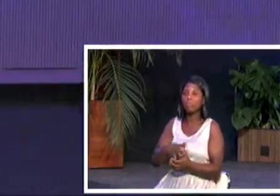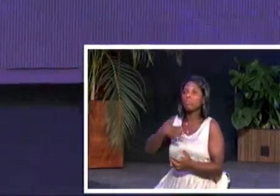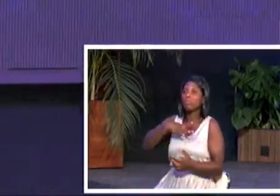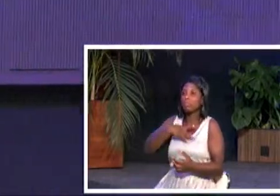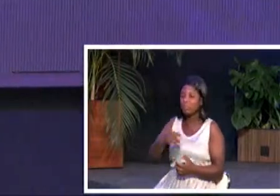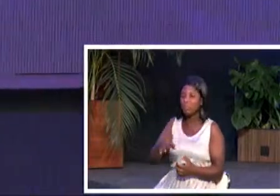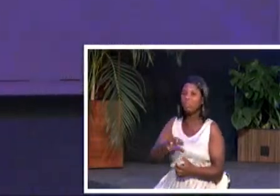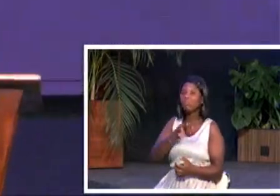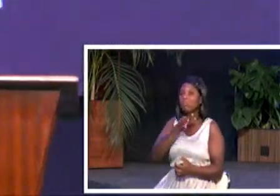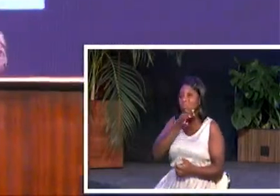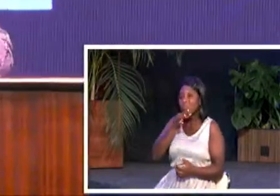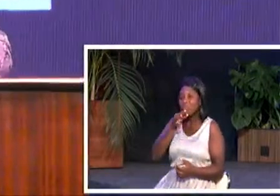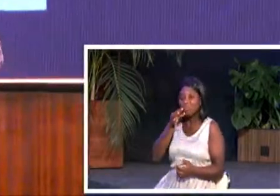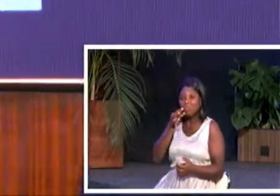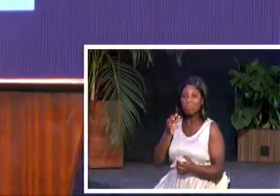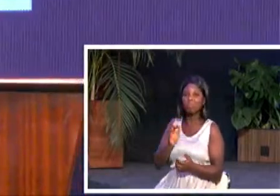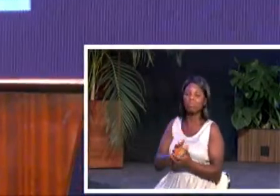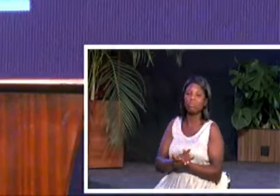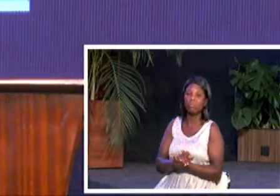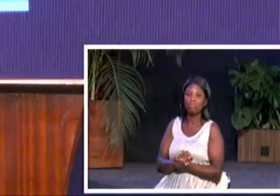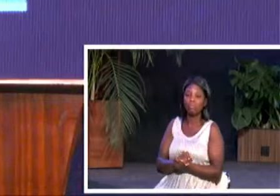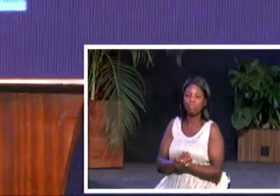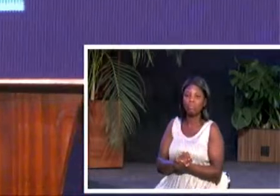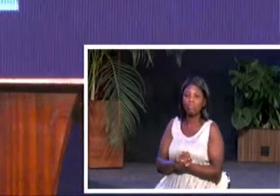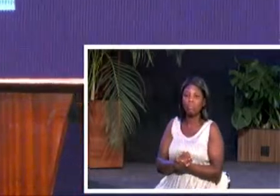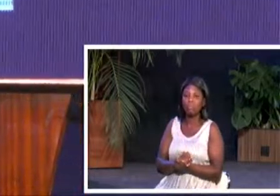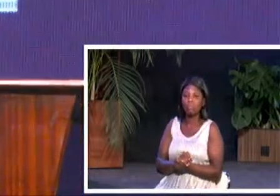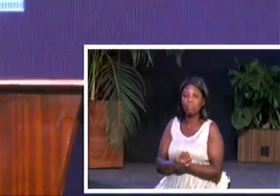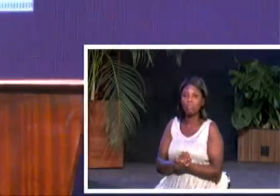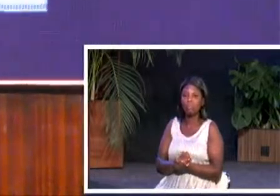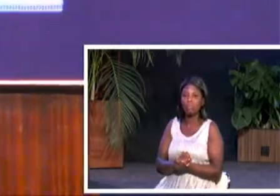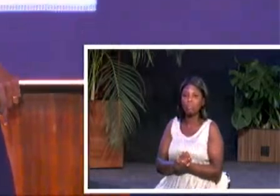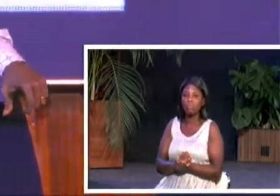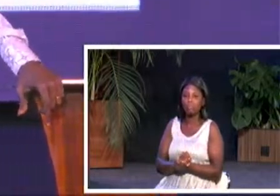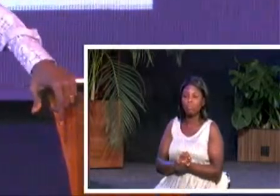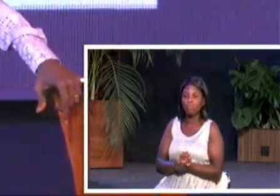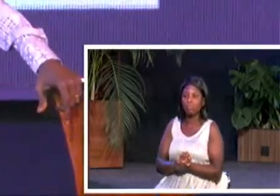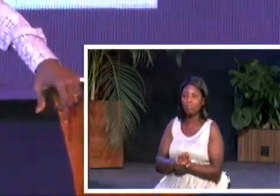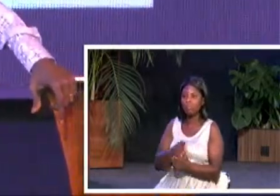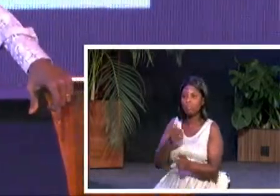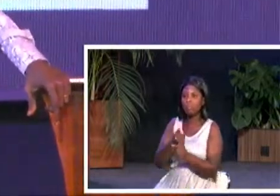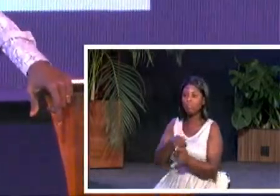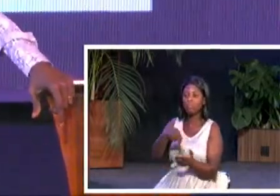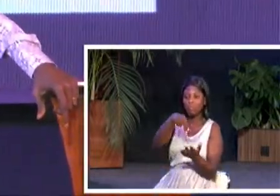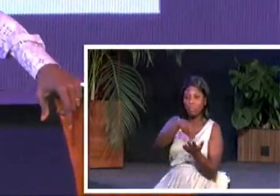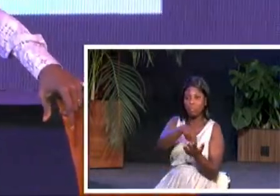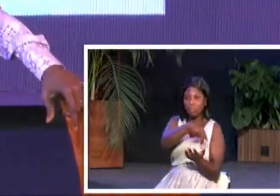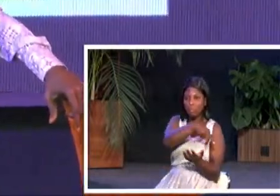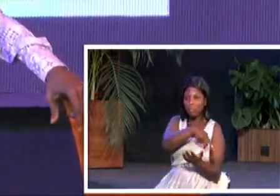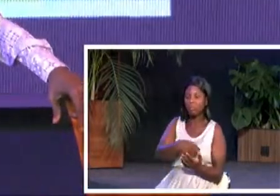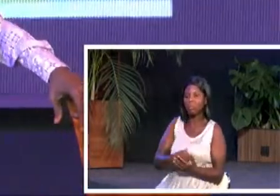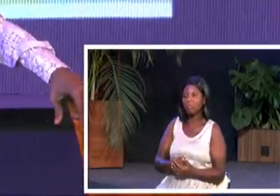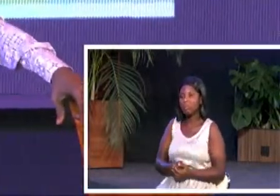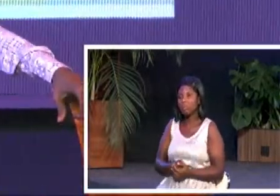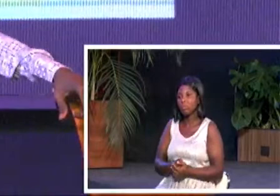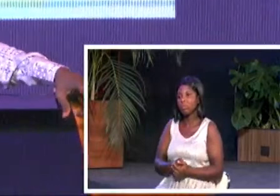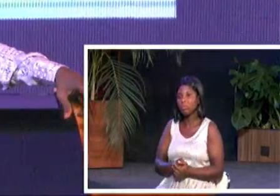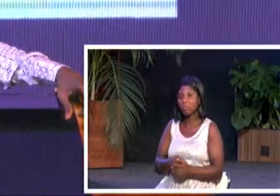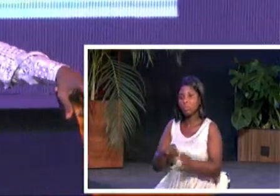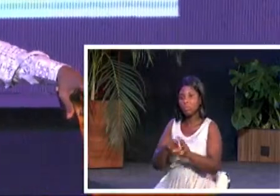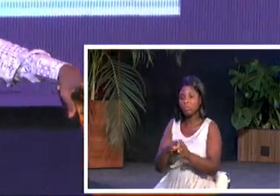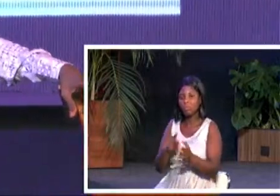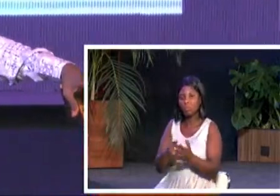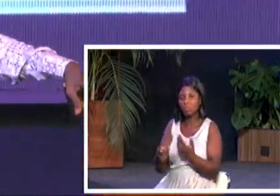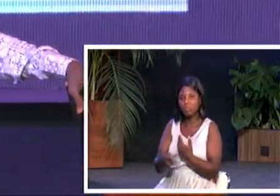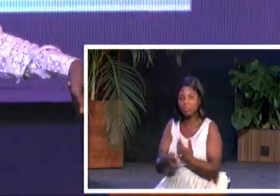call her my favorite farmer, and I love her for that. She will be coming up shortly, but before she comes, there is somebody who has